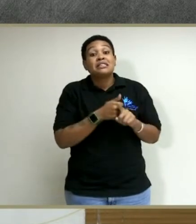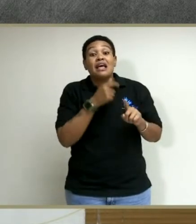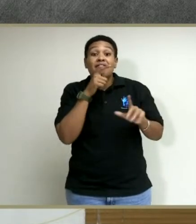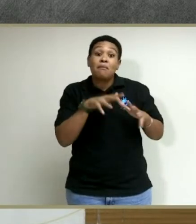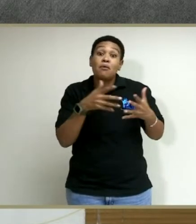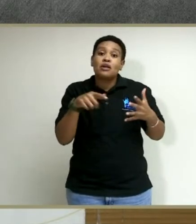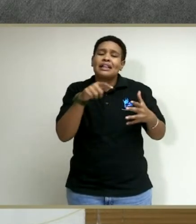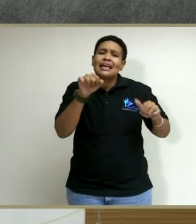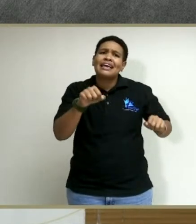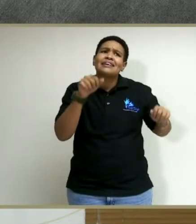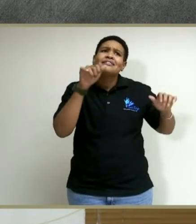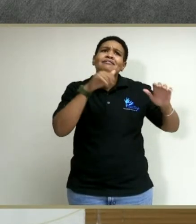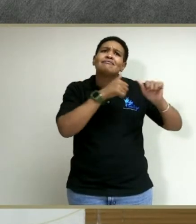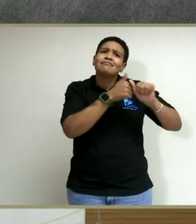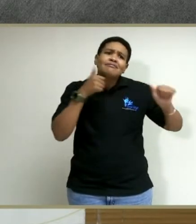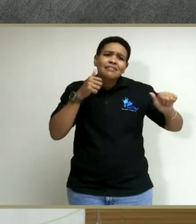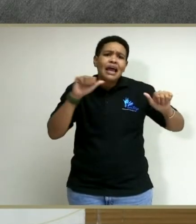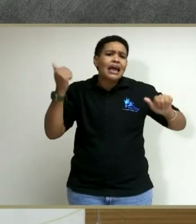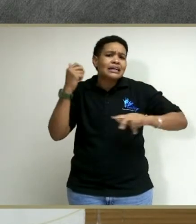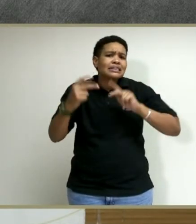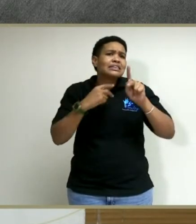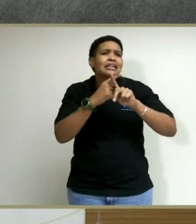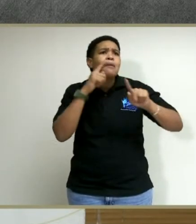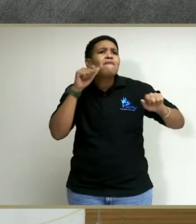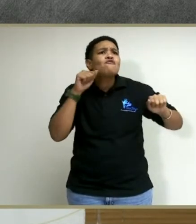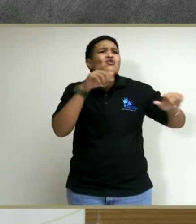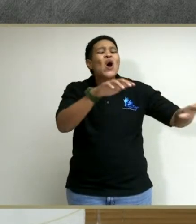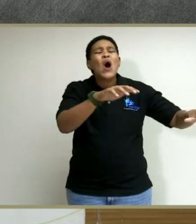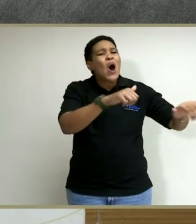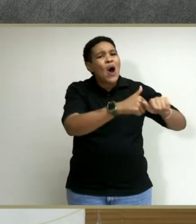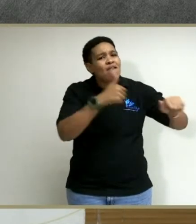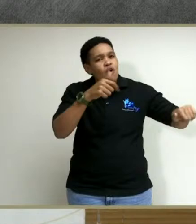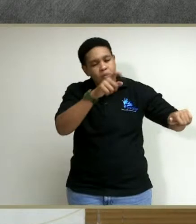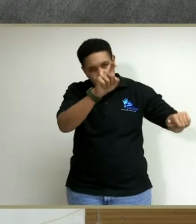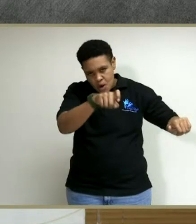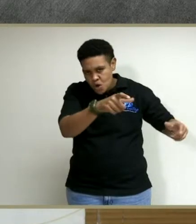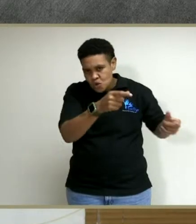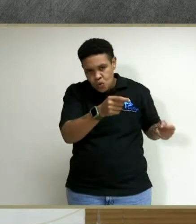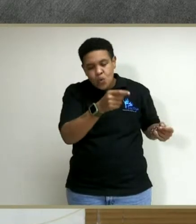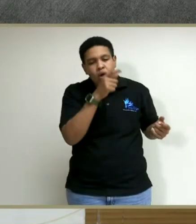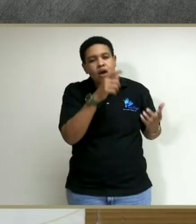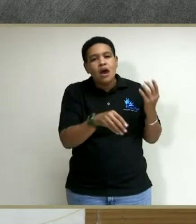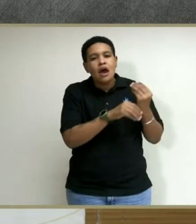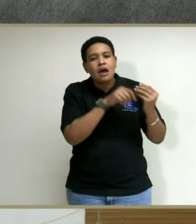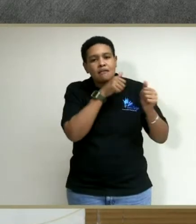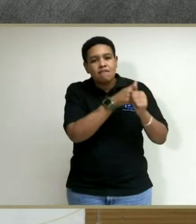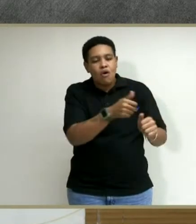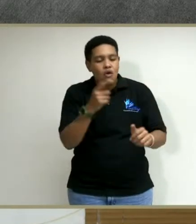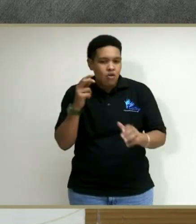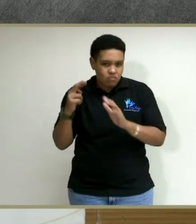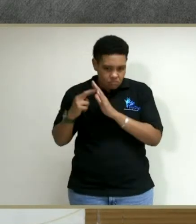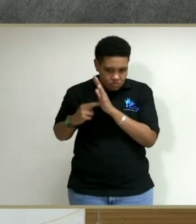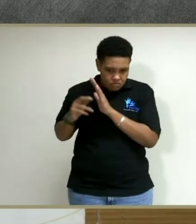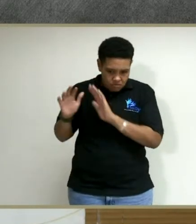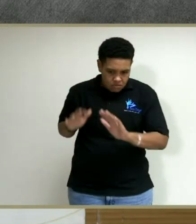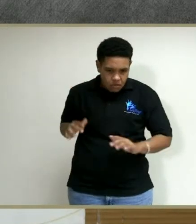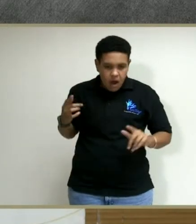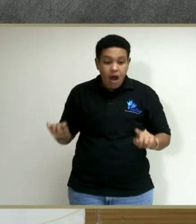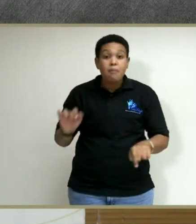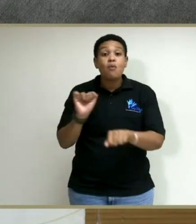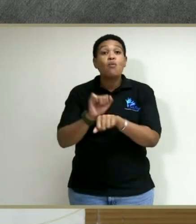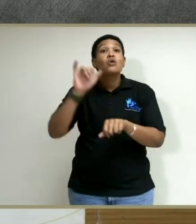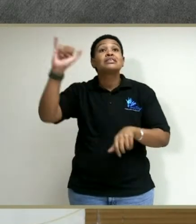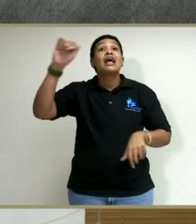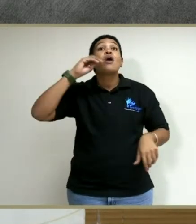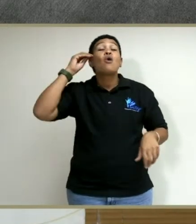they can stay away from any crowded situation, they are to do so and to adhere to precautions. Working from home,